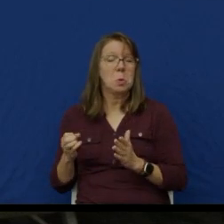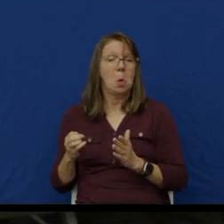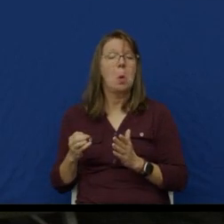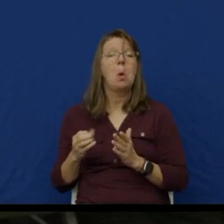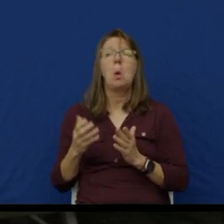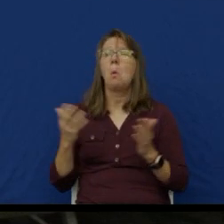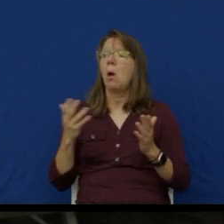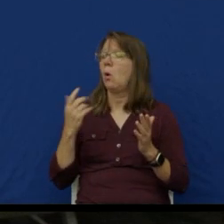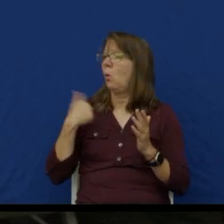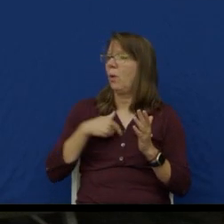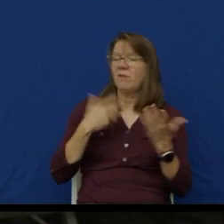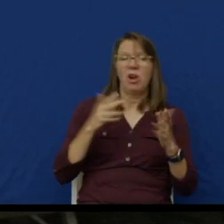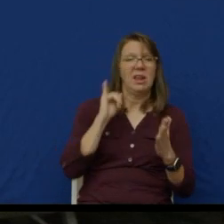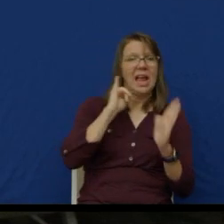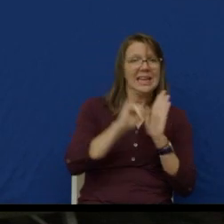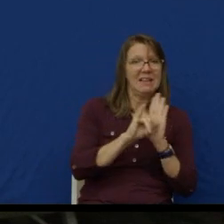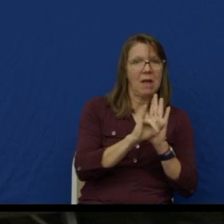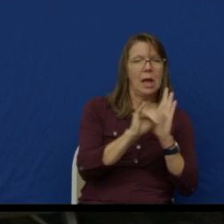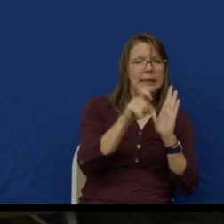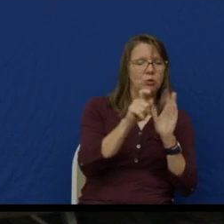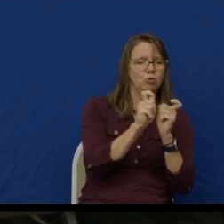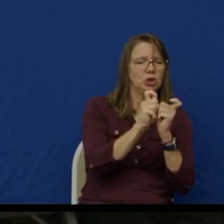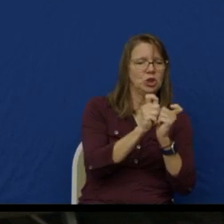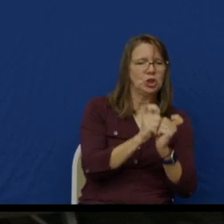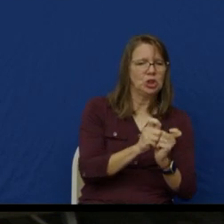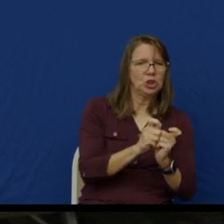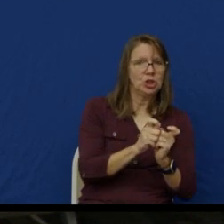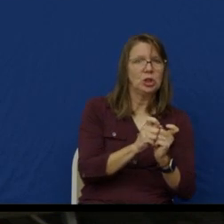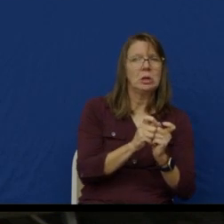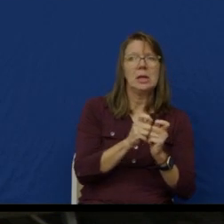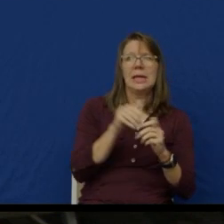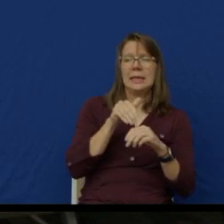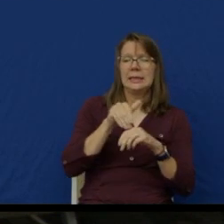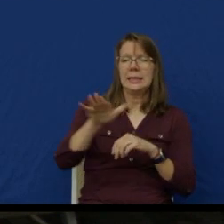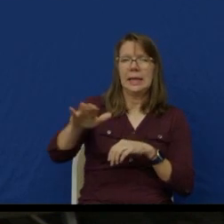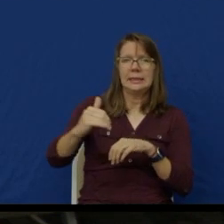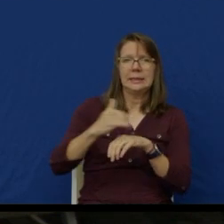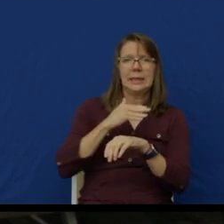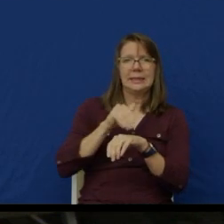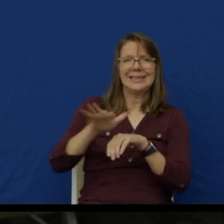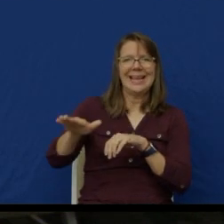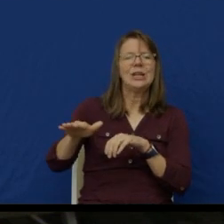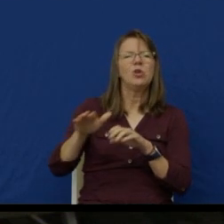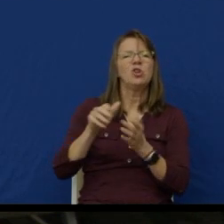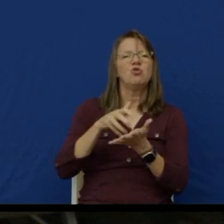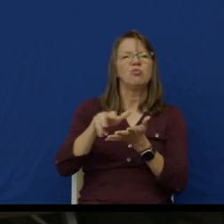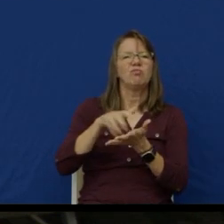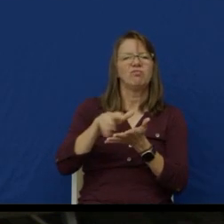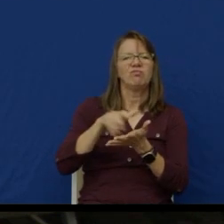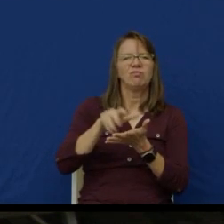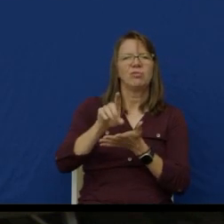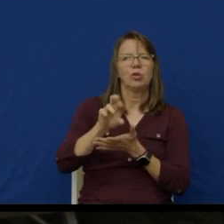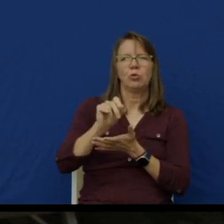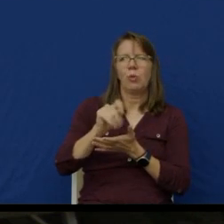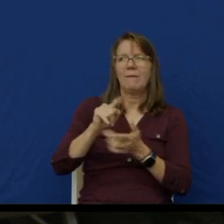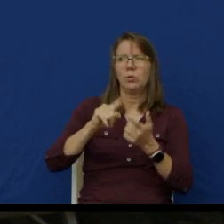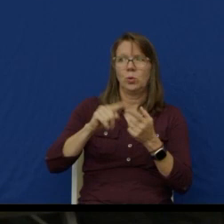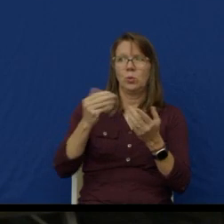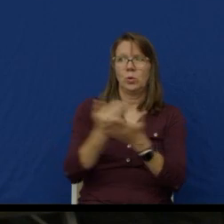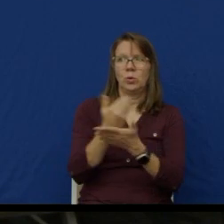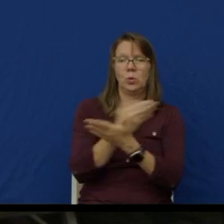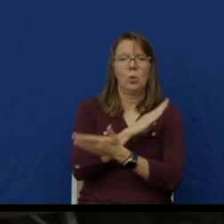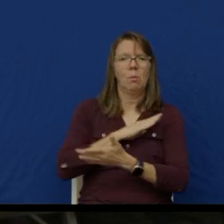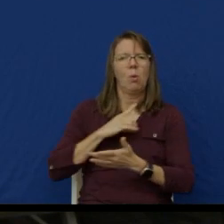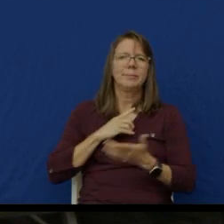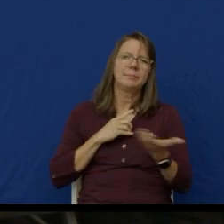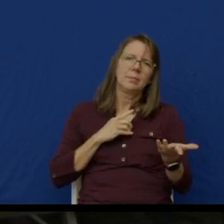been identified are all made, and send those drafts back and forth to the board in advance of that meeting. I do agree, though, that this will be a living